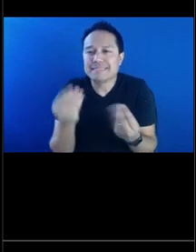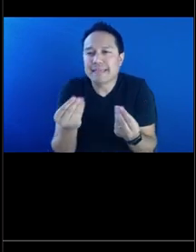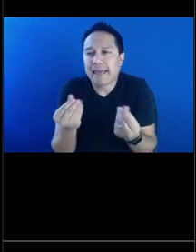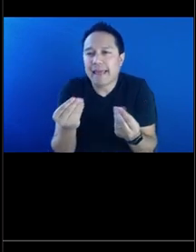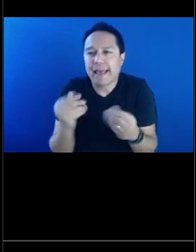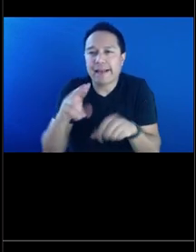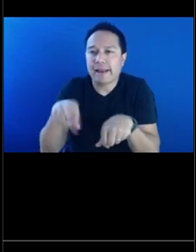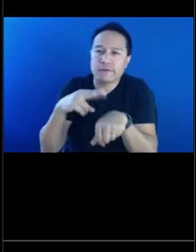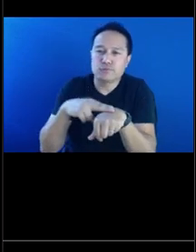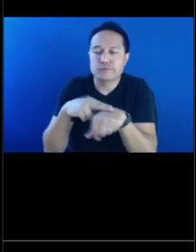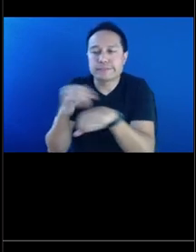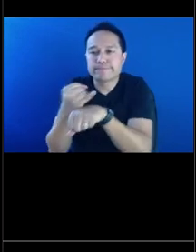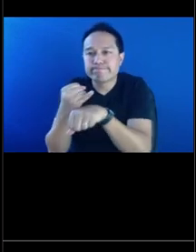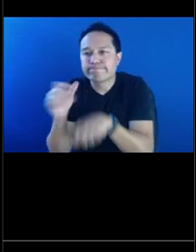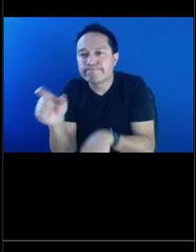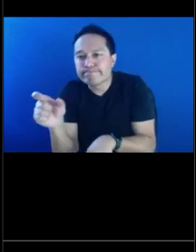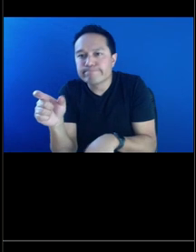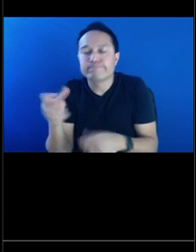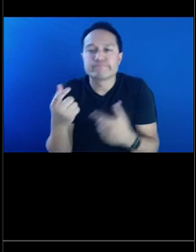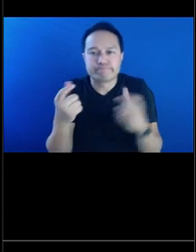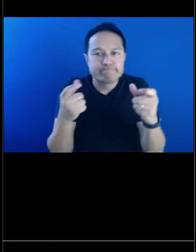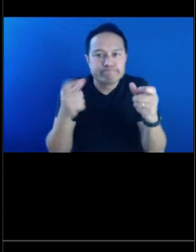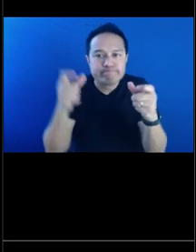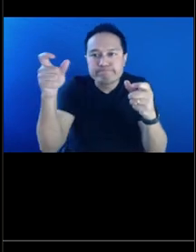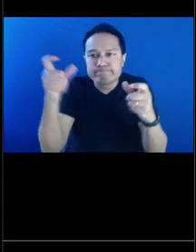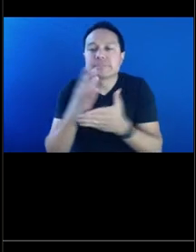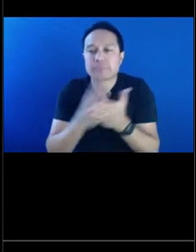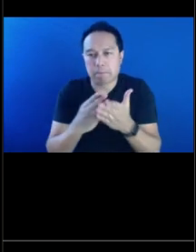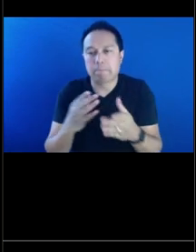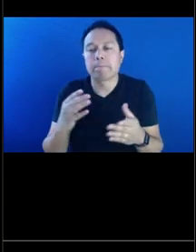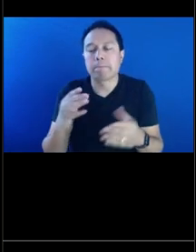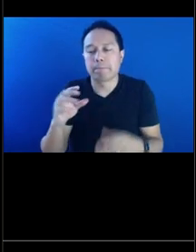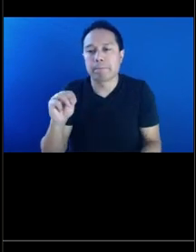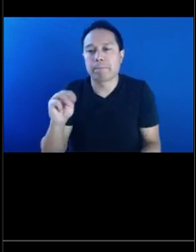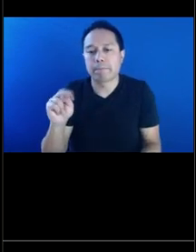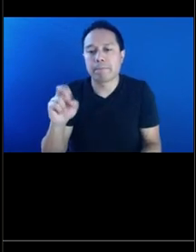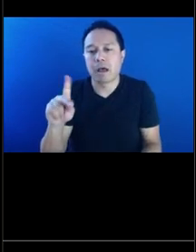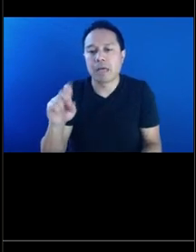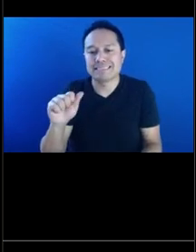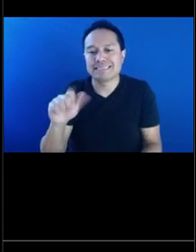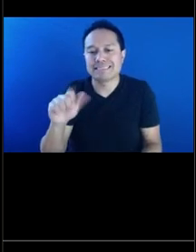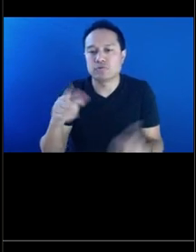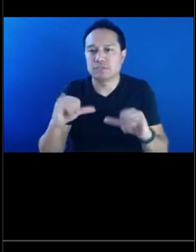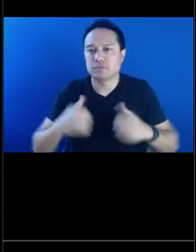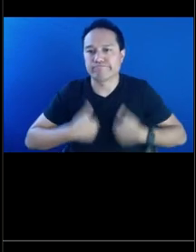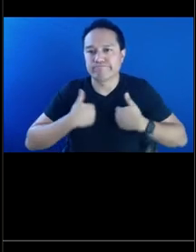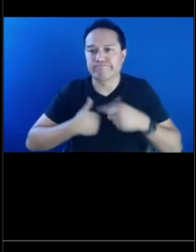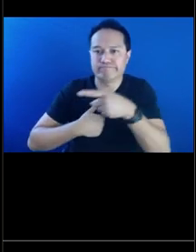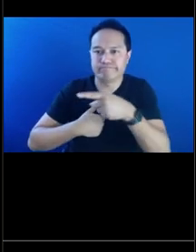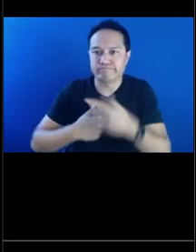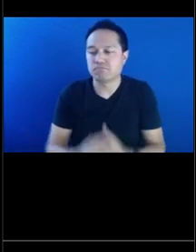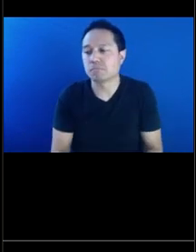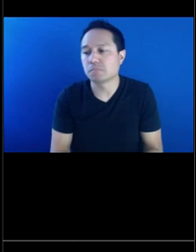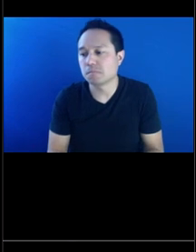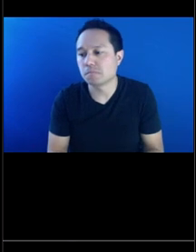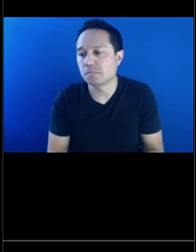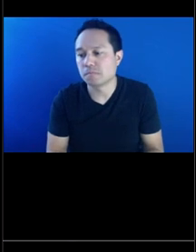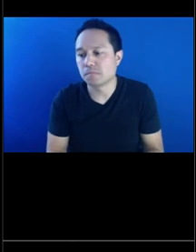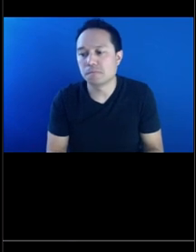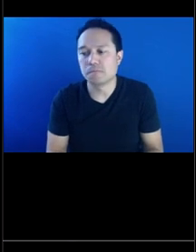were able to stay living in those areas even after humans came to the main part of the